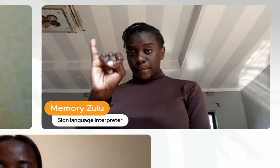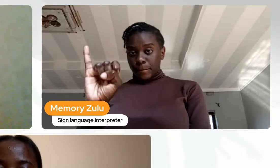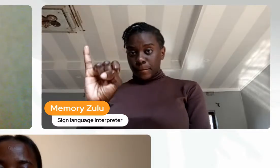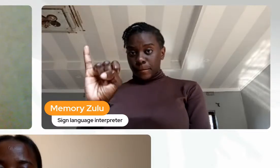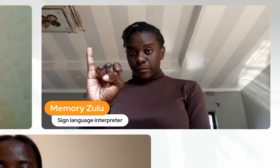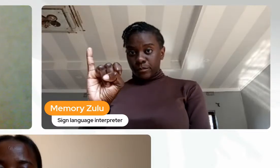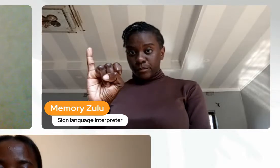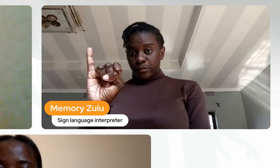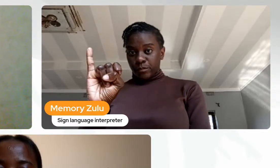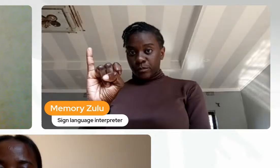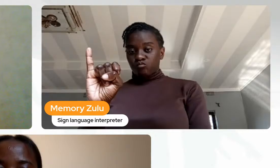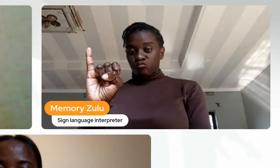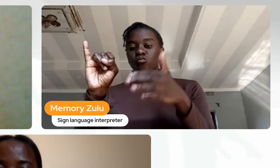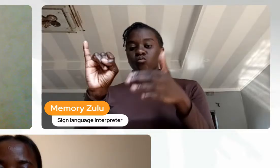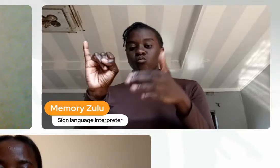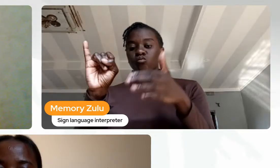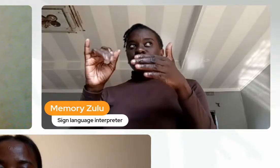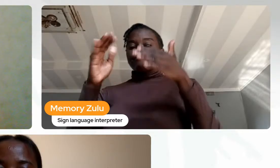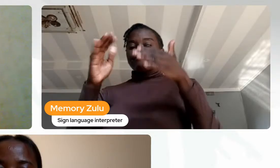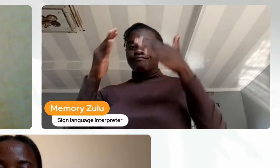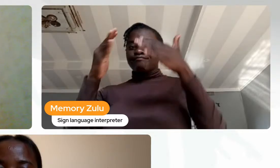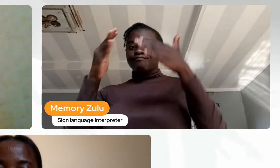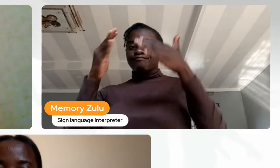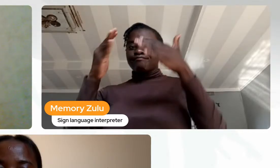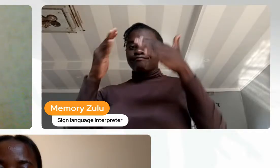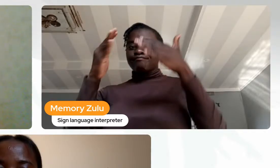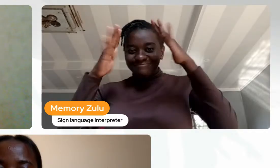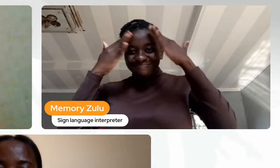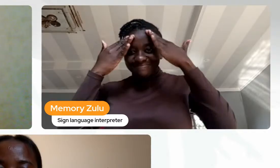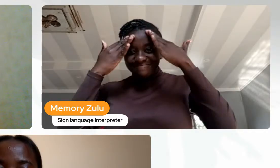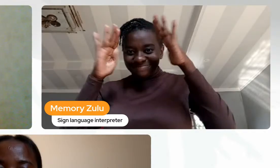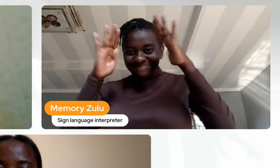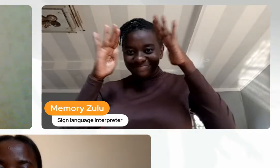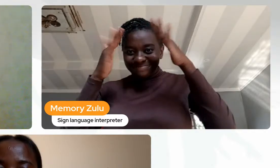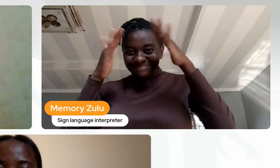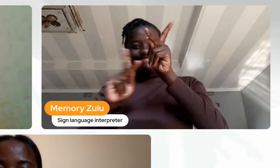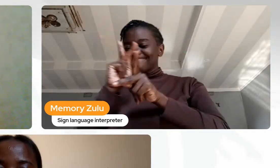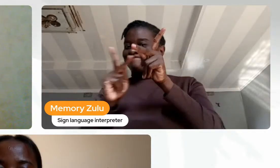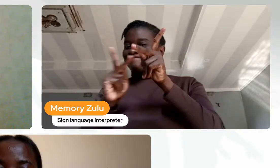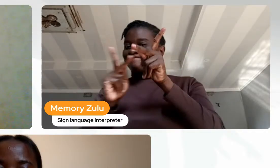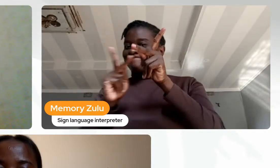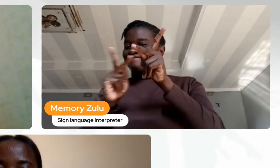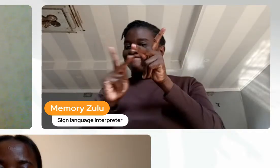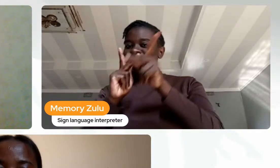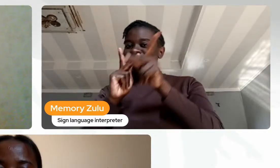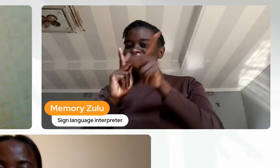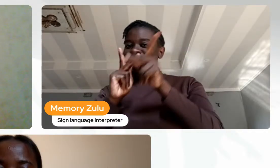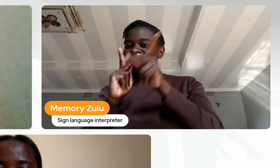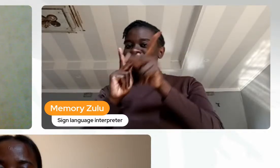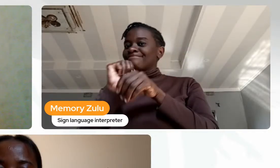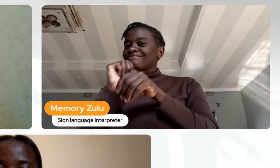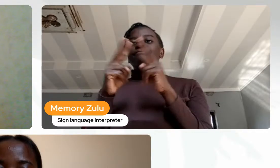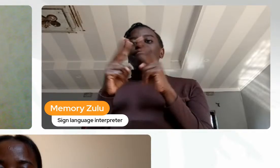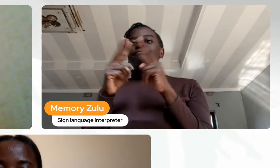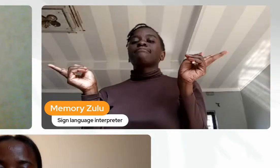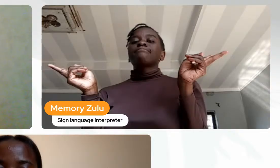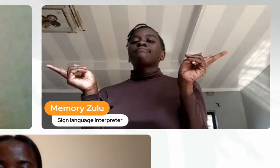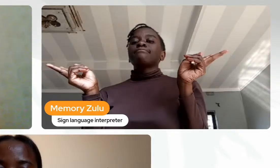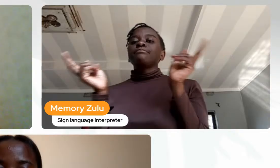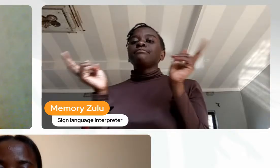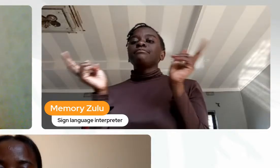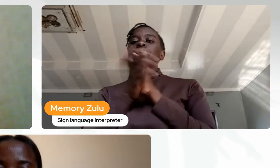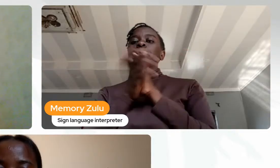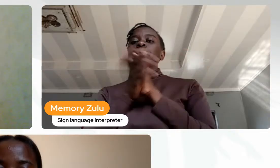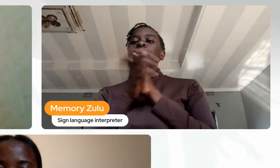to sensitize our communities to know the types of STIs, and of course, states